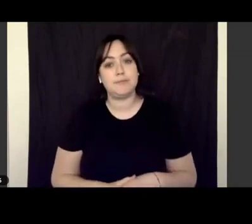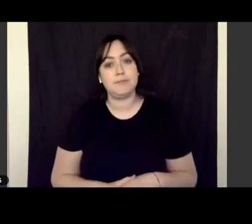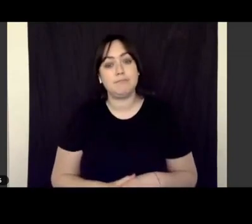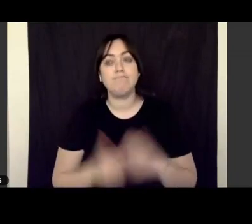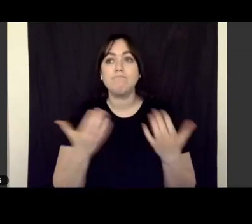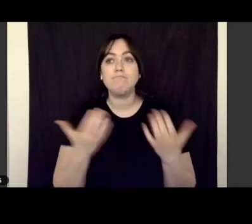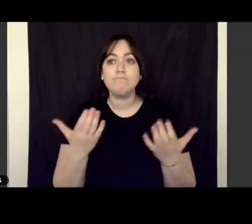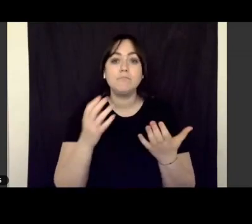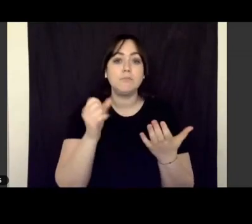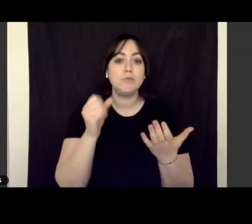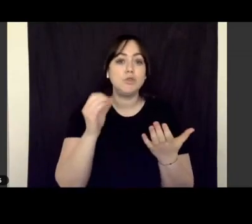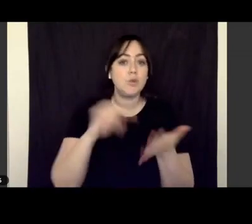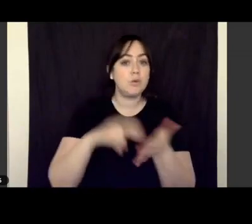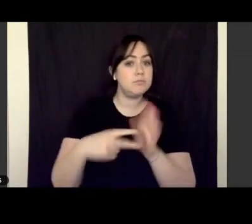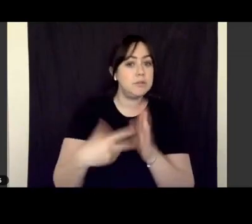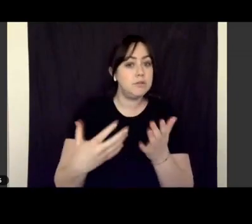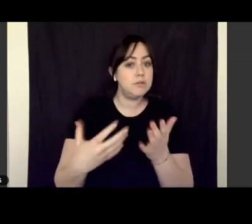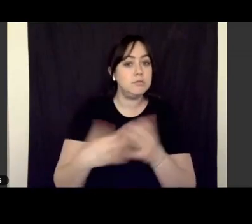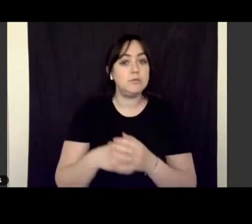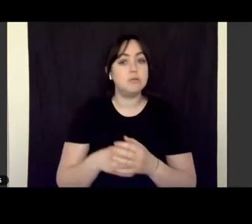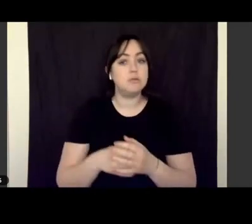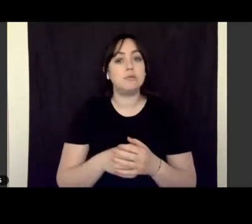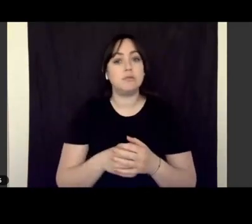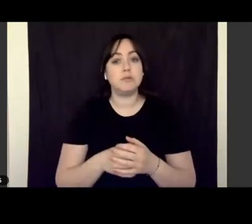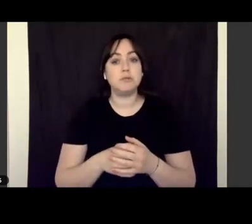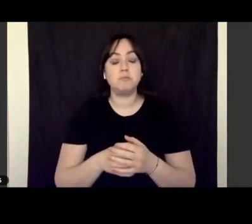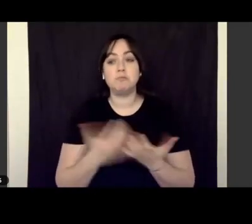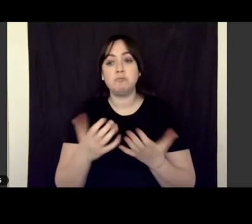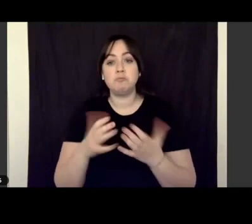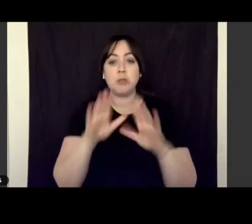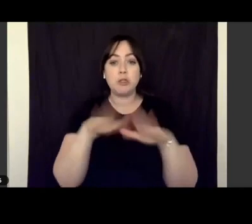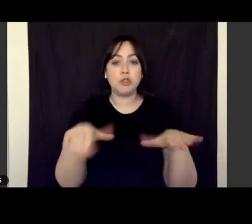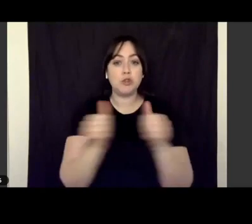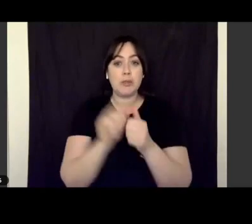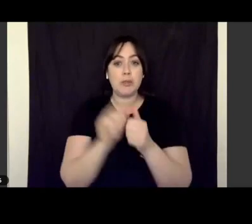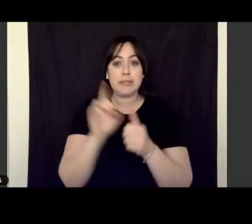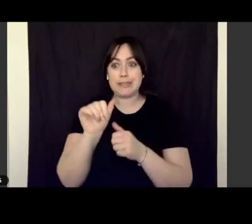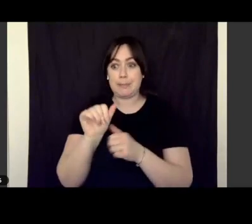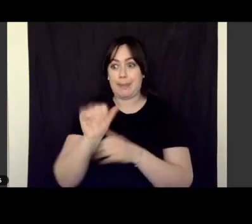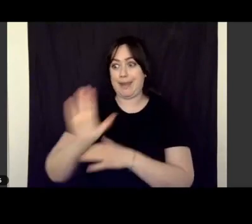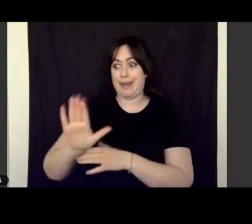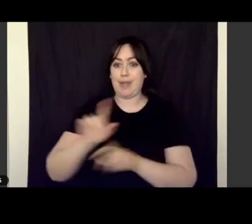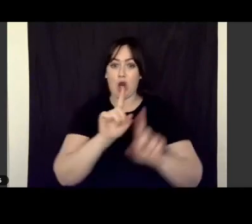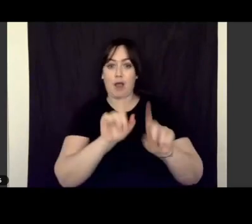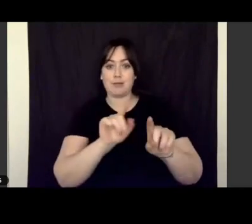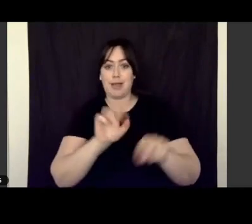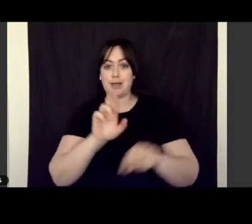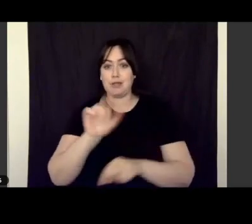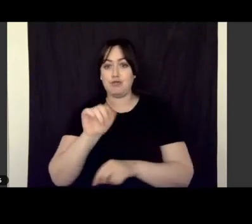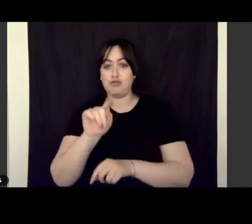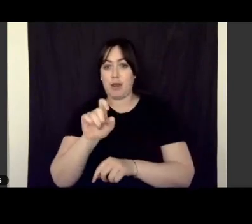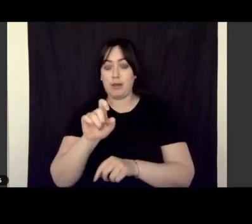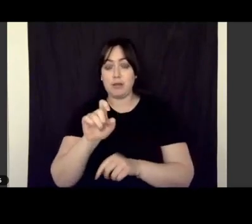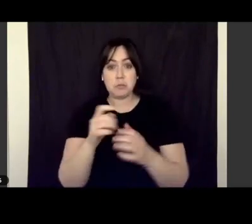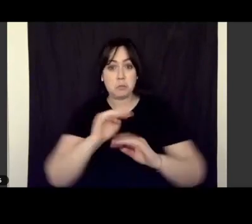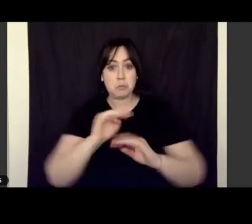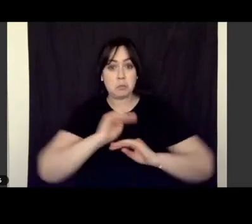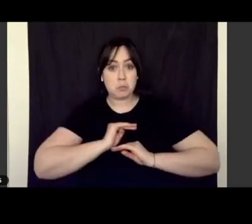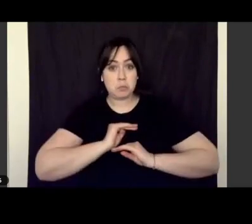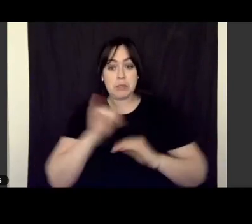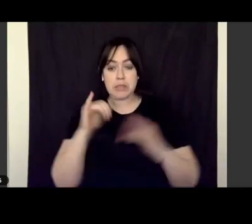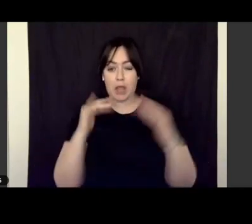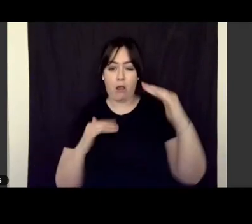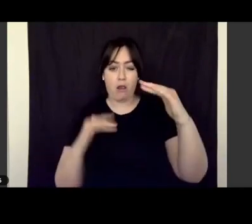So is the attendance rate of children with disabilities, is it meeting the target? Is it getting to be equal to